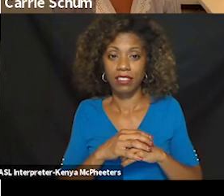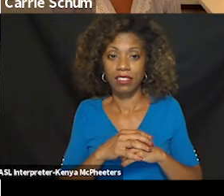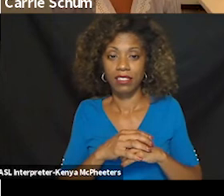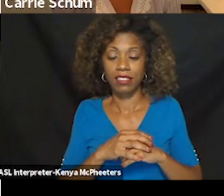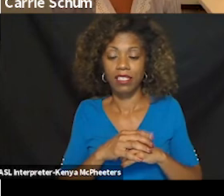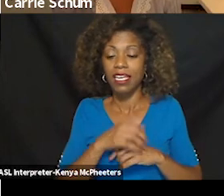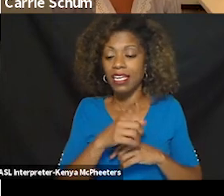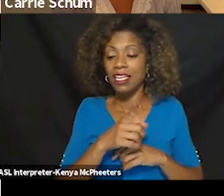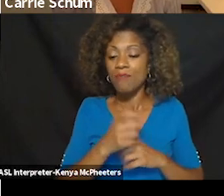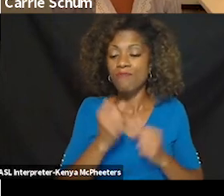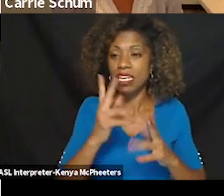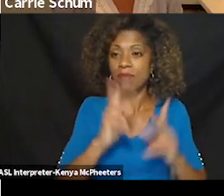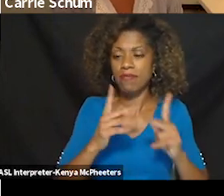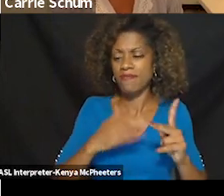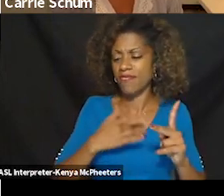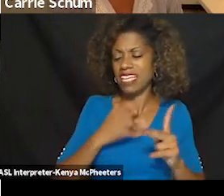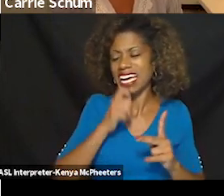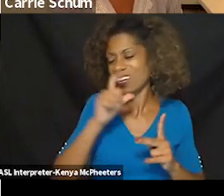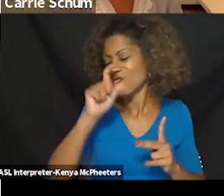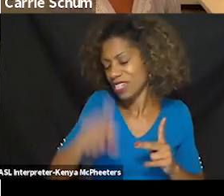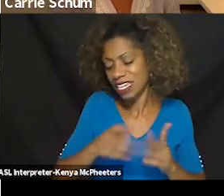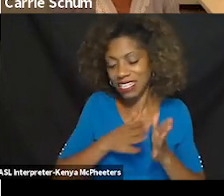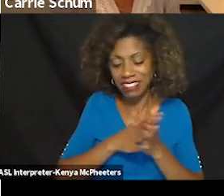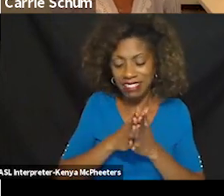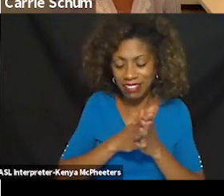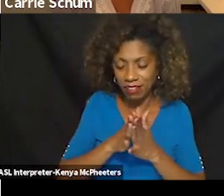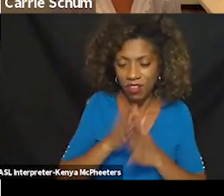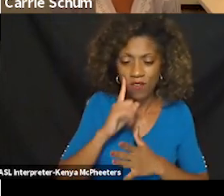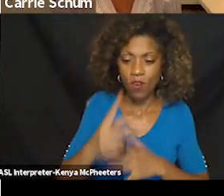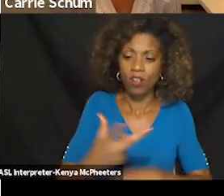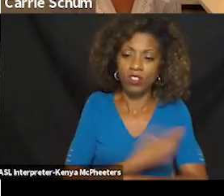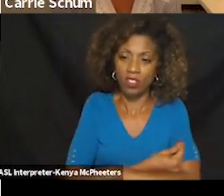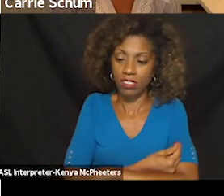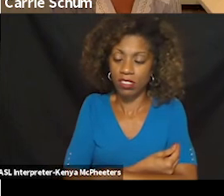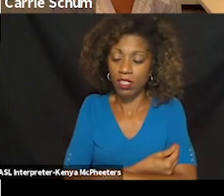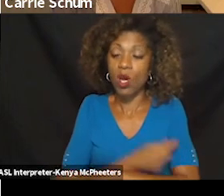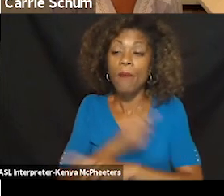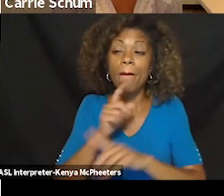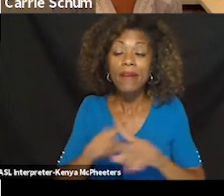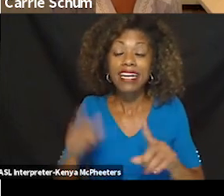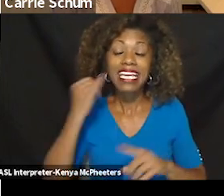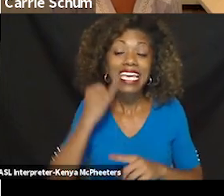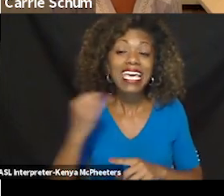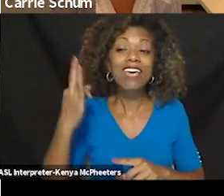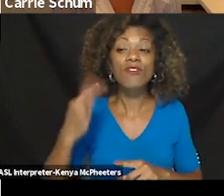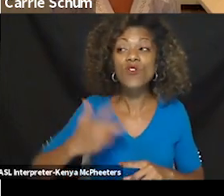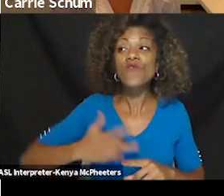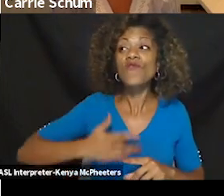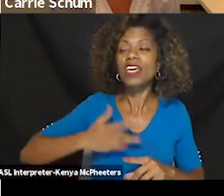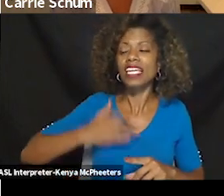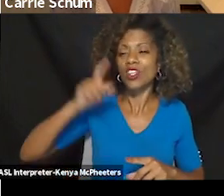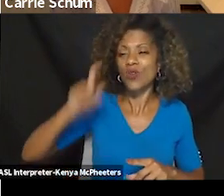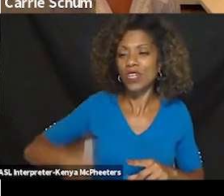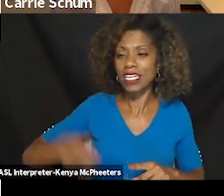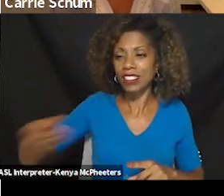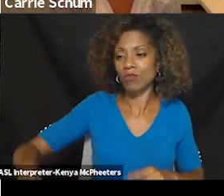incentives for this. But that said, if you're going to offer me something, cash is always acceptable. And some of the more kind of